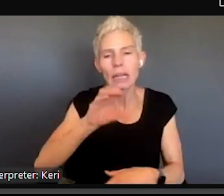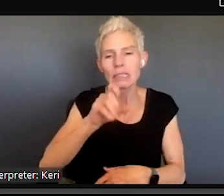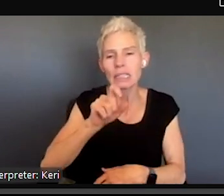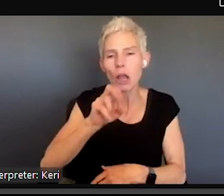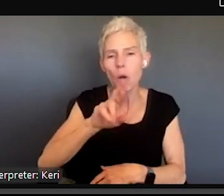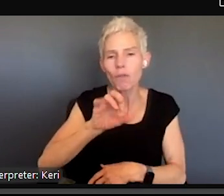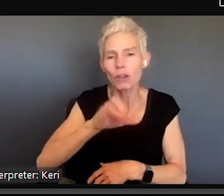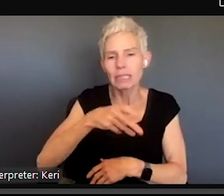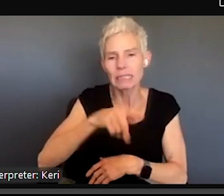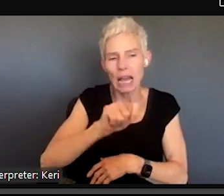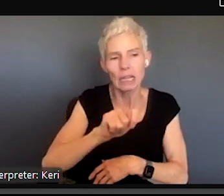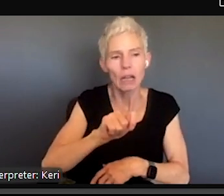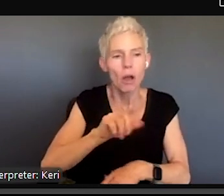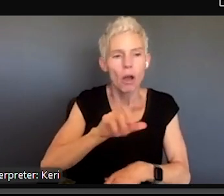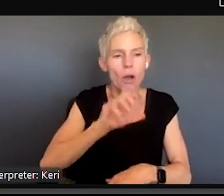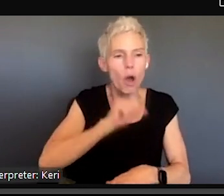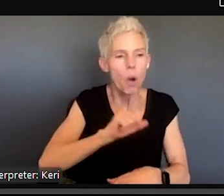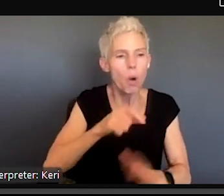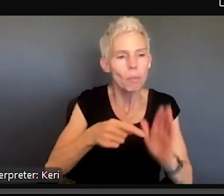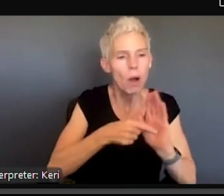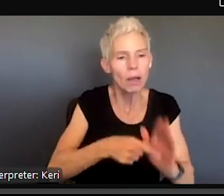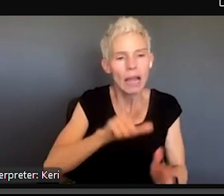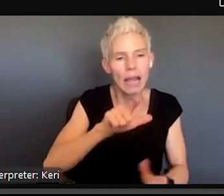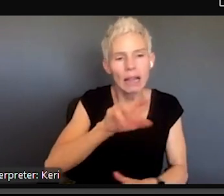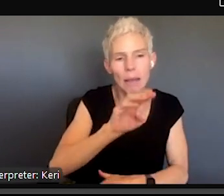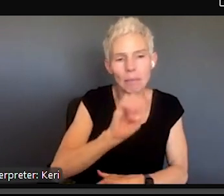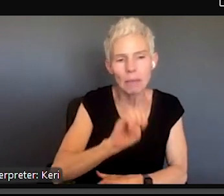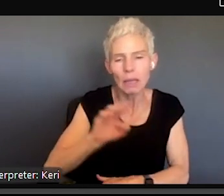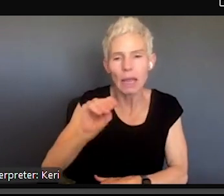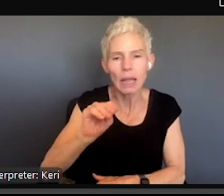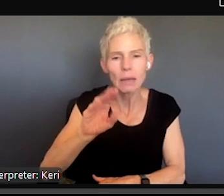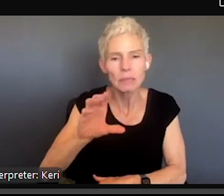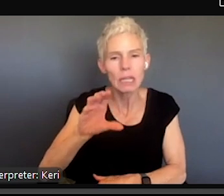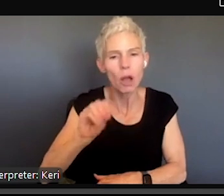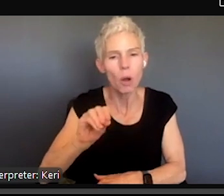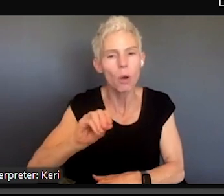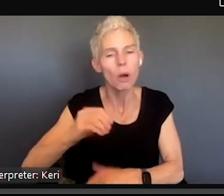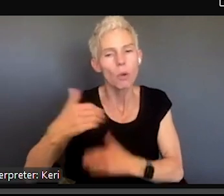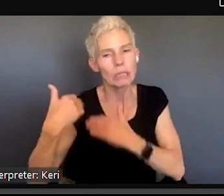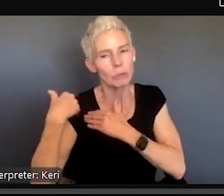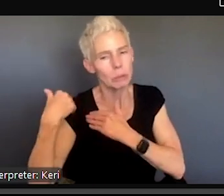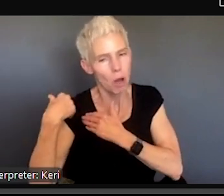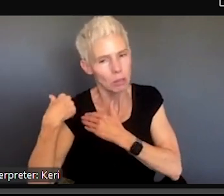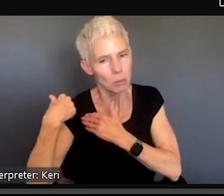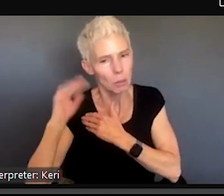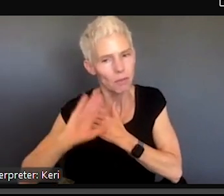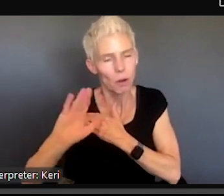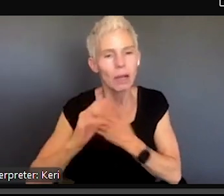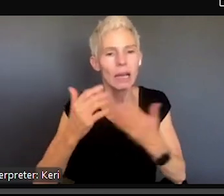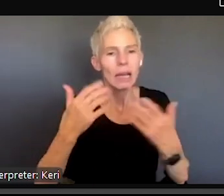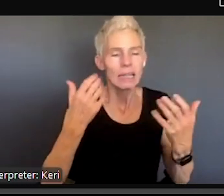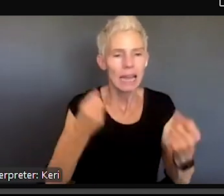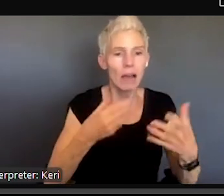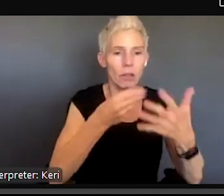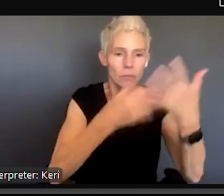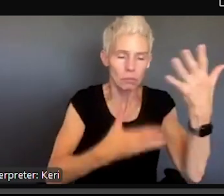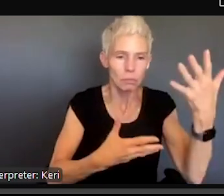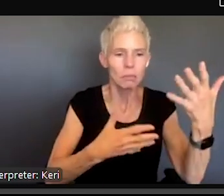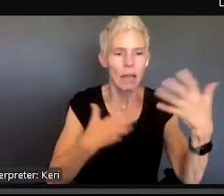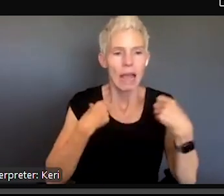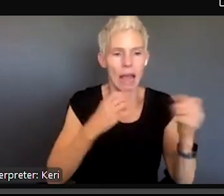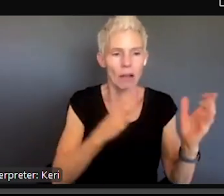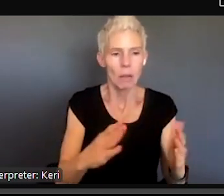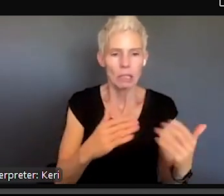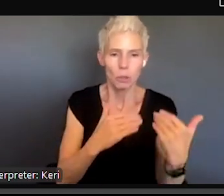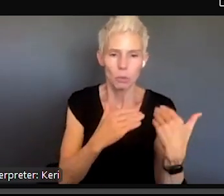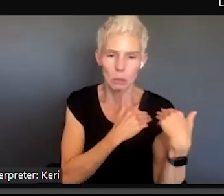model, LME MCOs were the only ones responsible. Now there's multiple health plans responsible, which puts an administrative